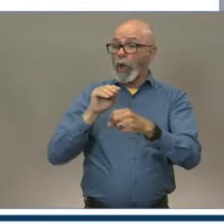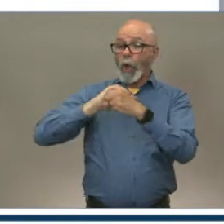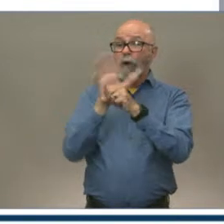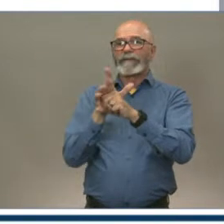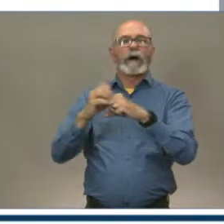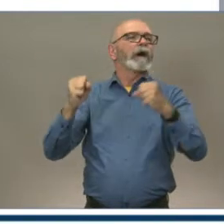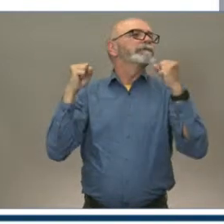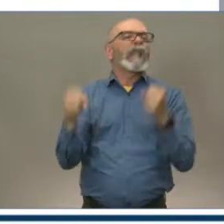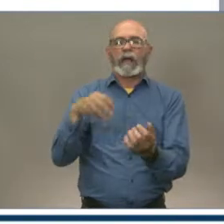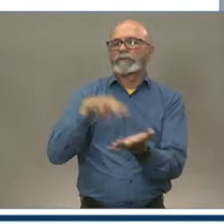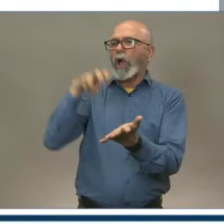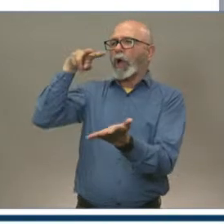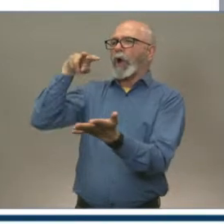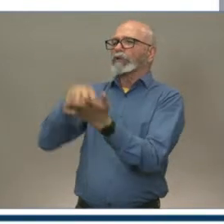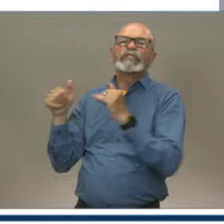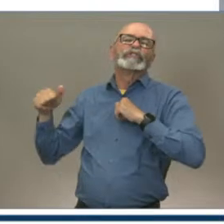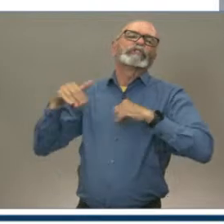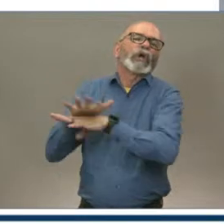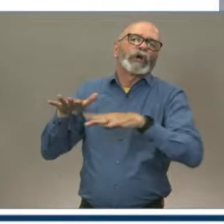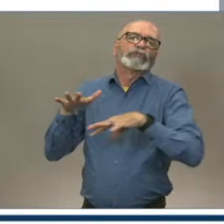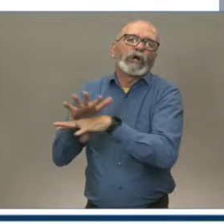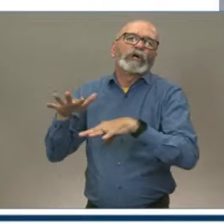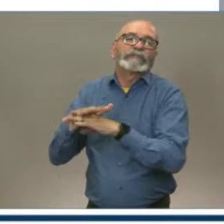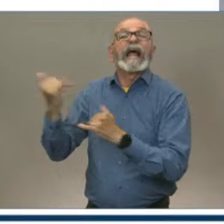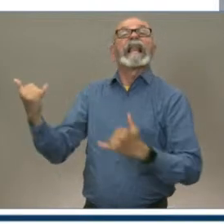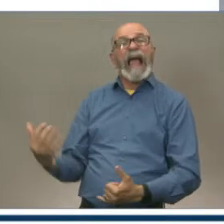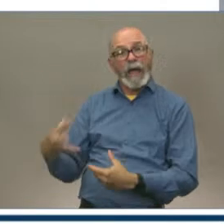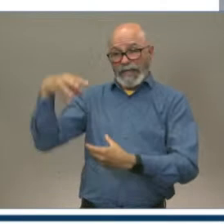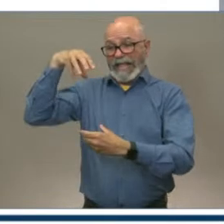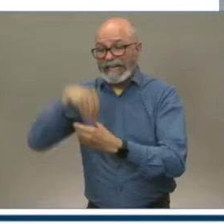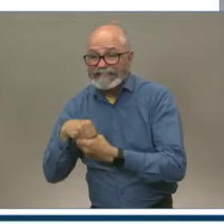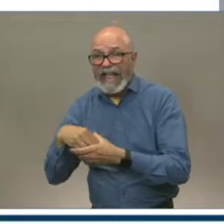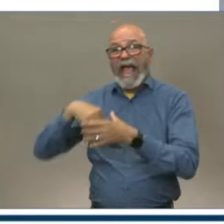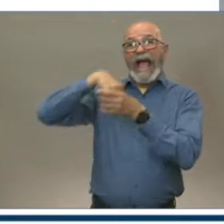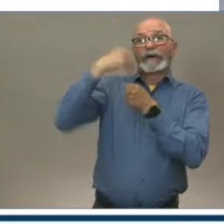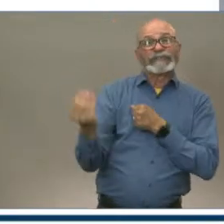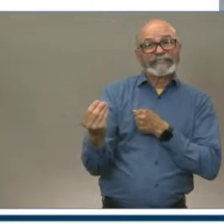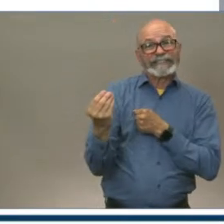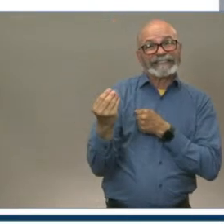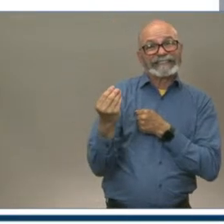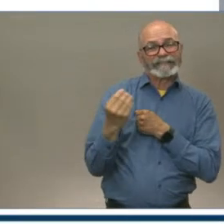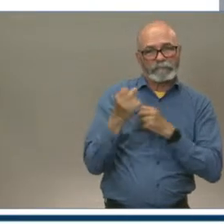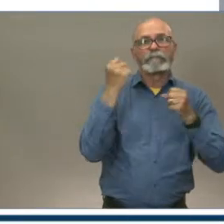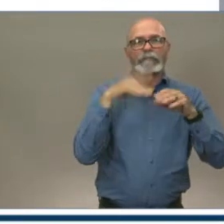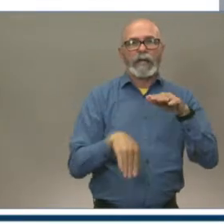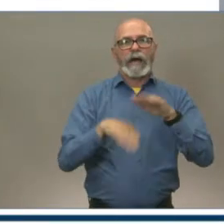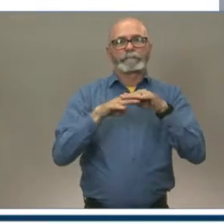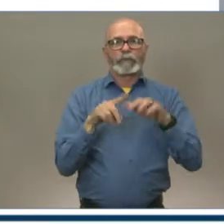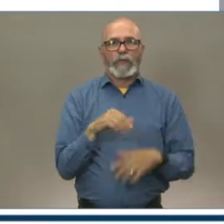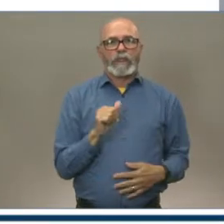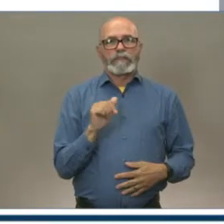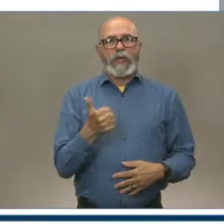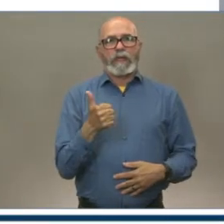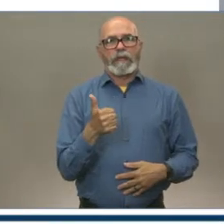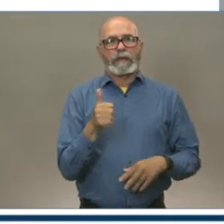We're reducing our gathering limits indoors and outdoors to a limit of 10 outside of HRM, including your family